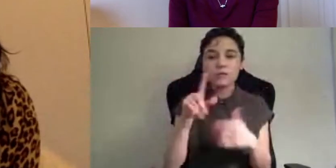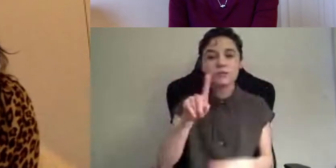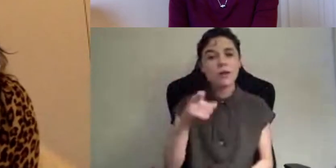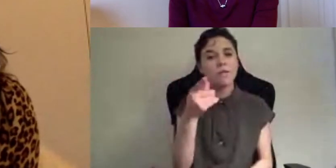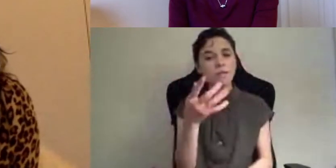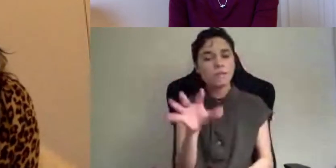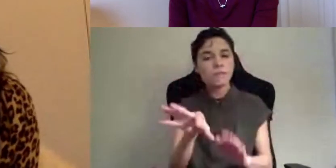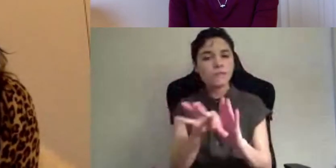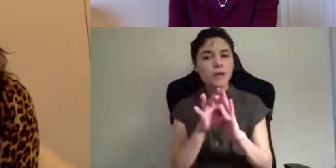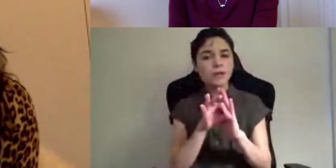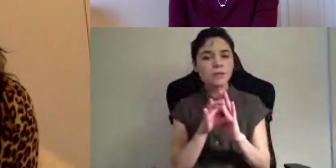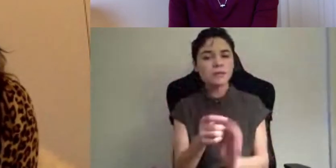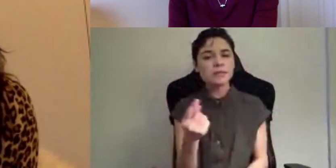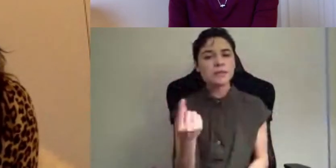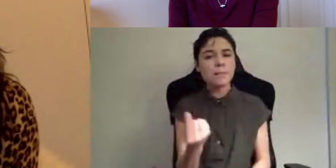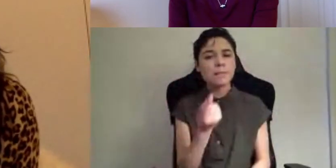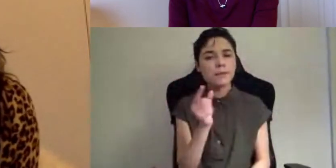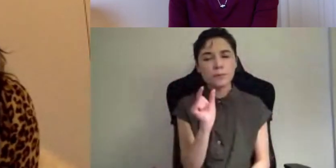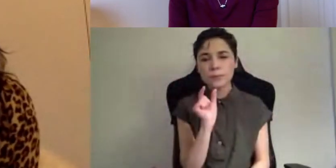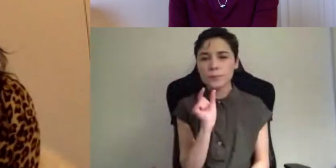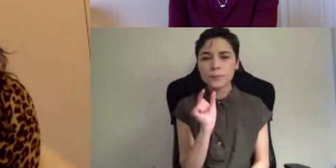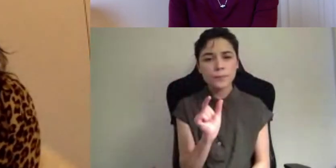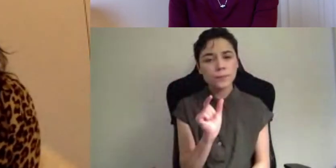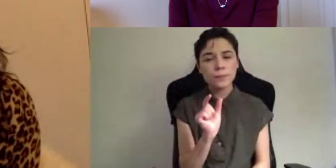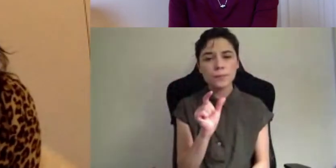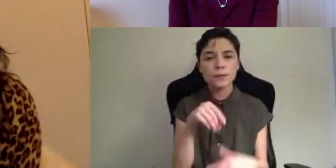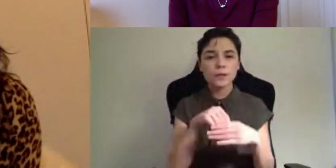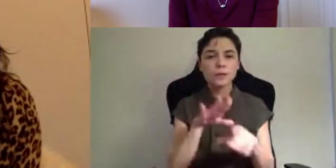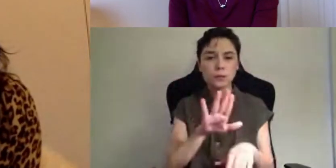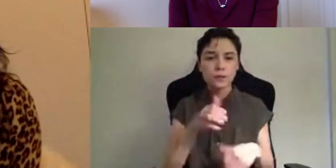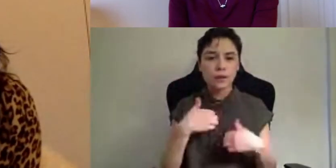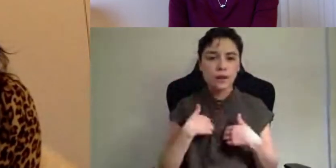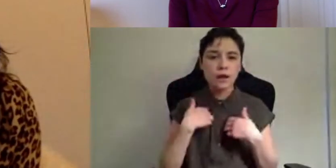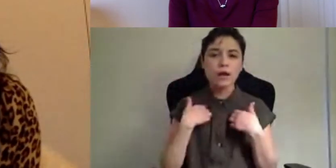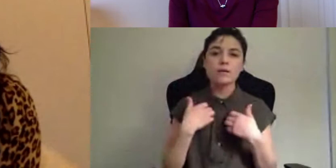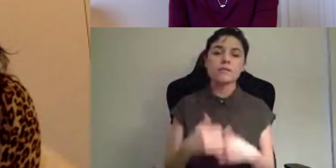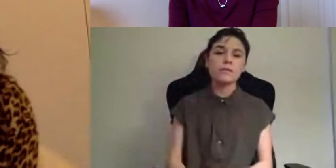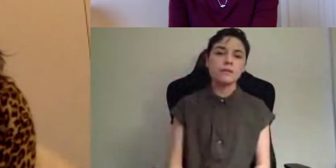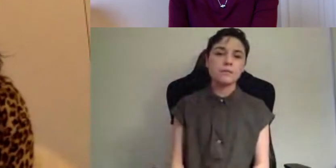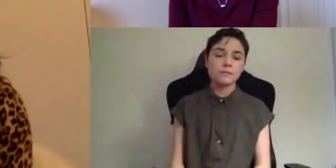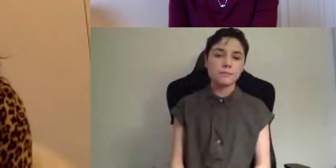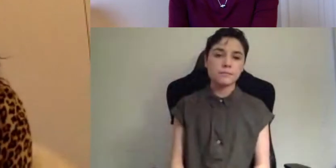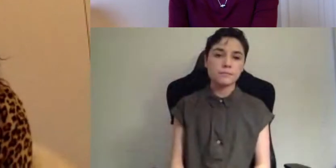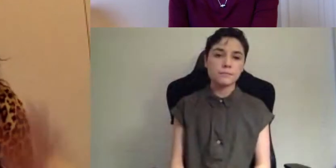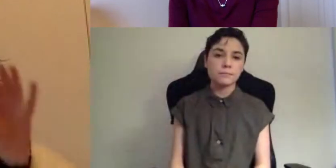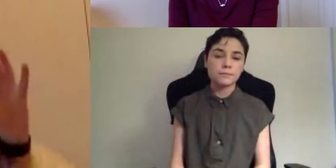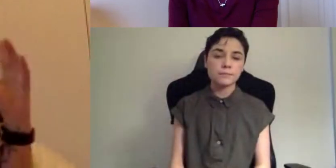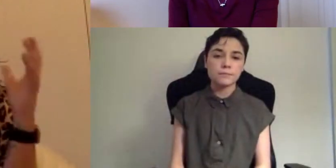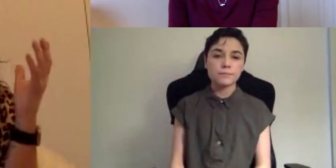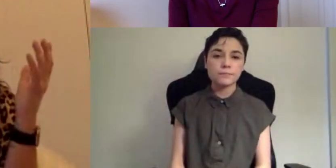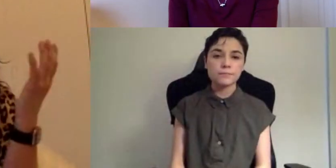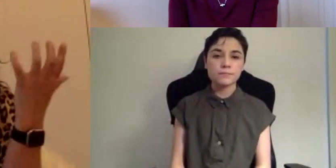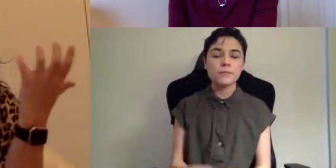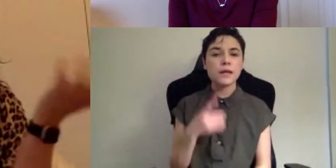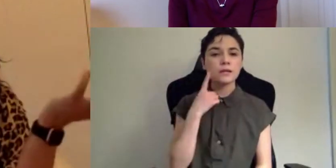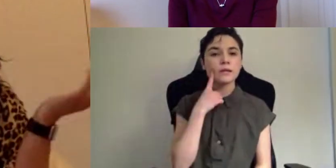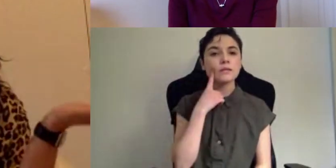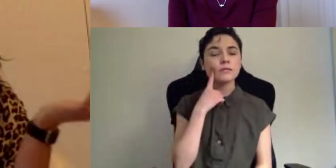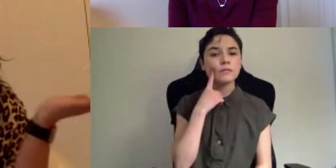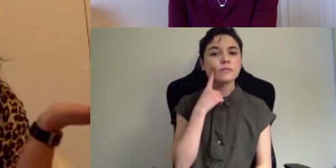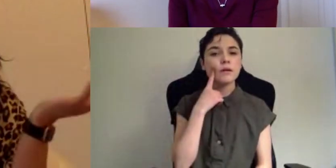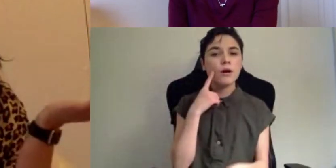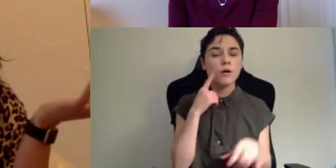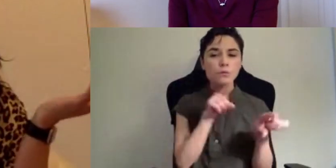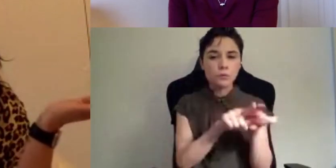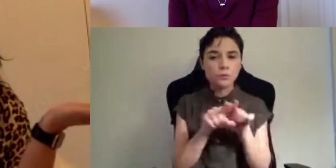And I think also there's just something to hold inside of this moment about the contradiction of like,